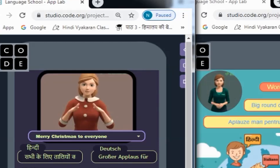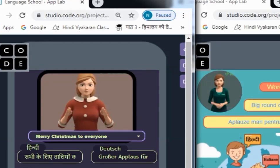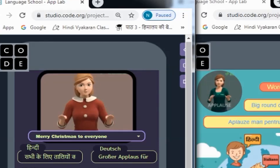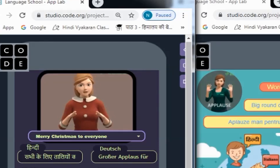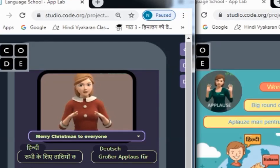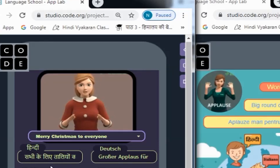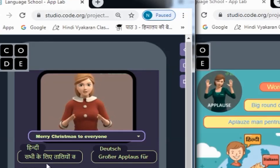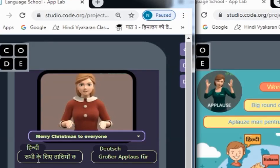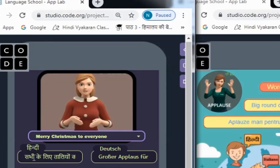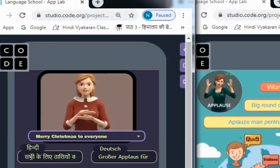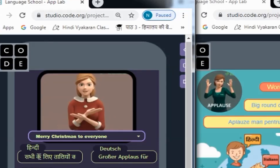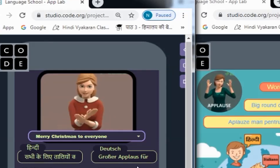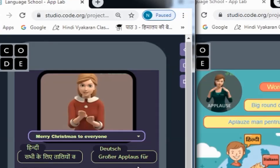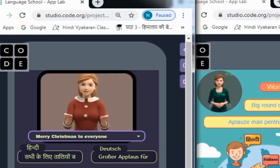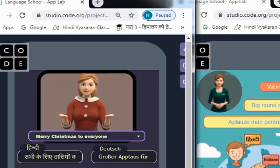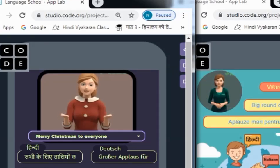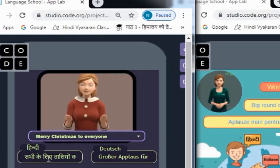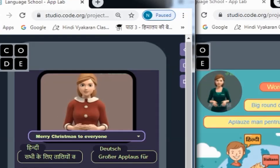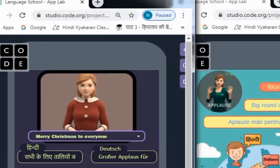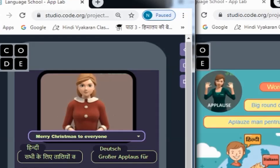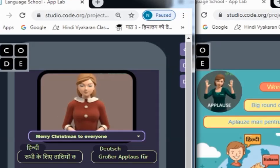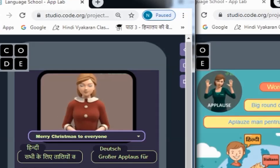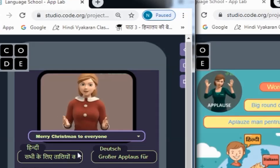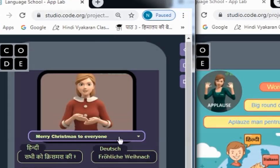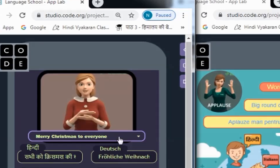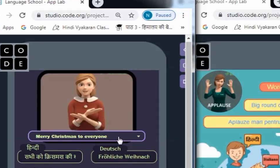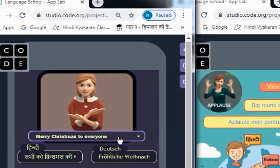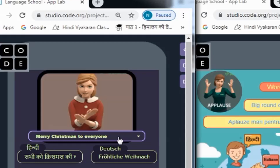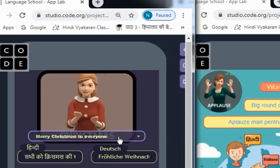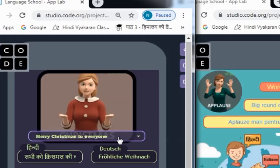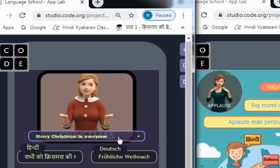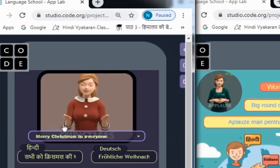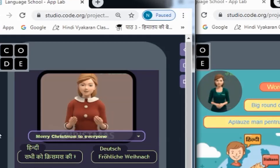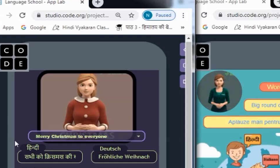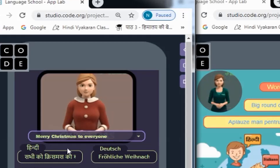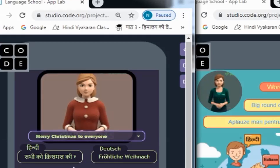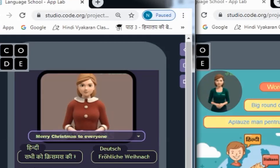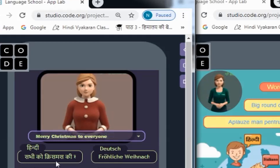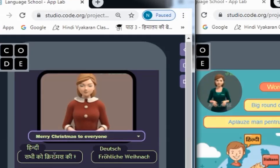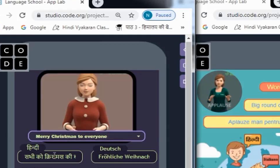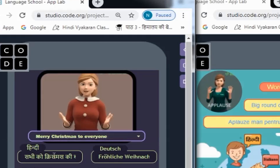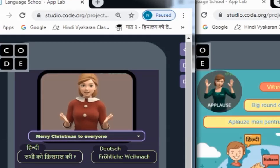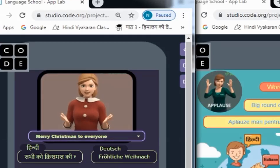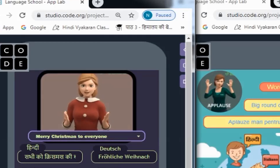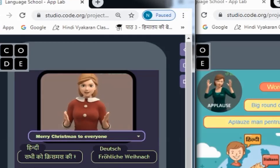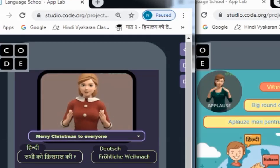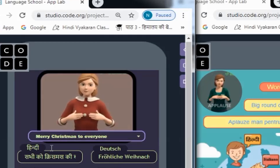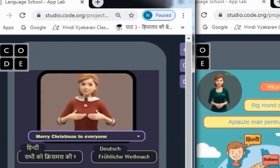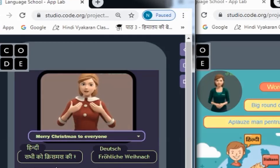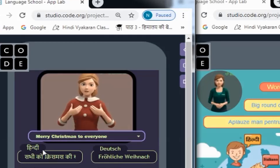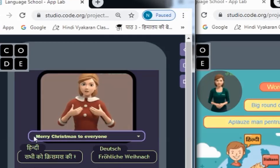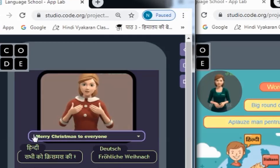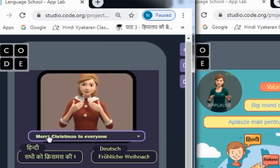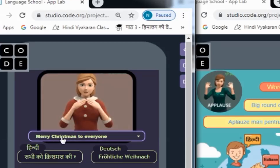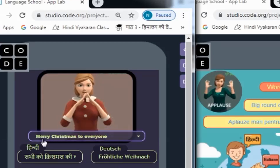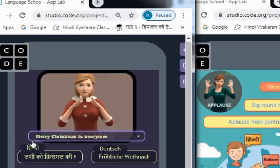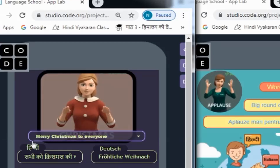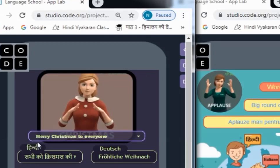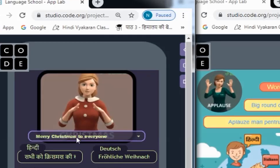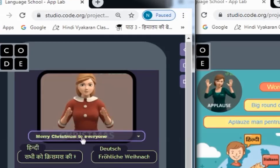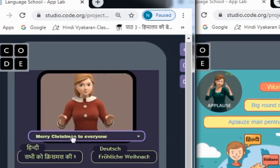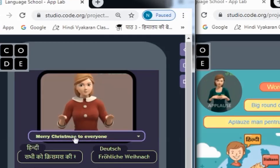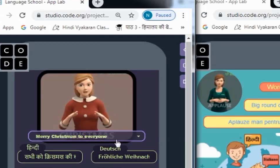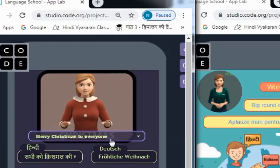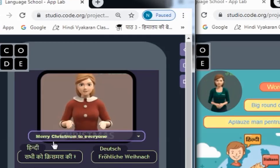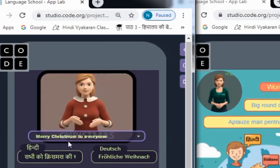let's update all the input boxes. So I'm done with updating all the input boxes for this